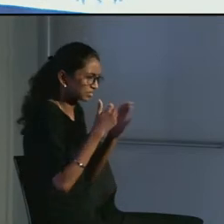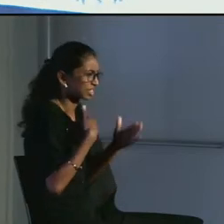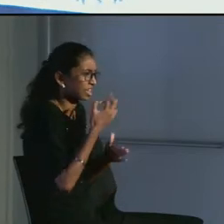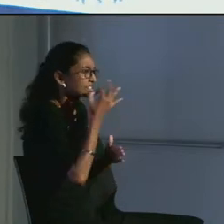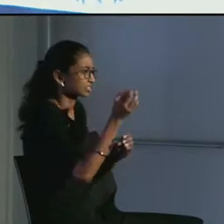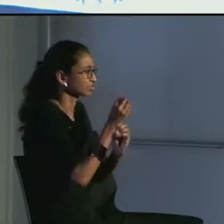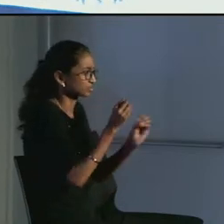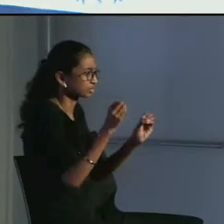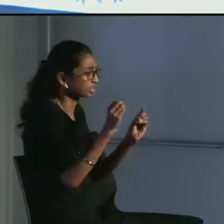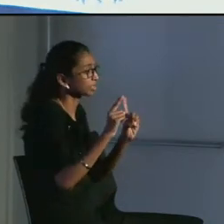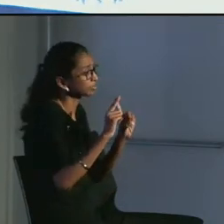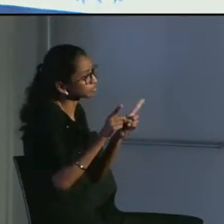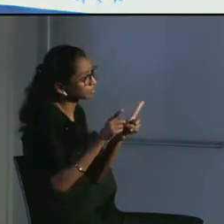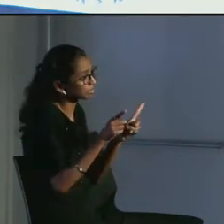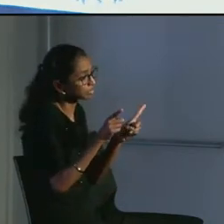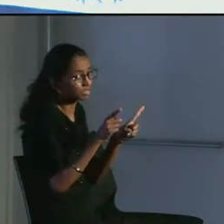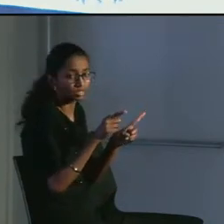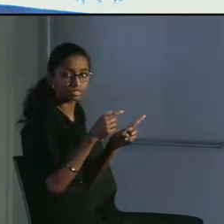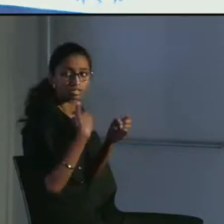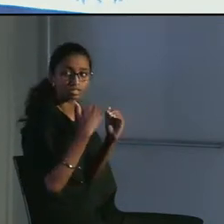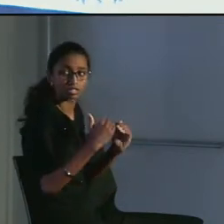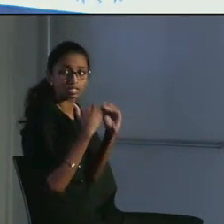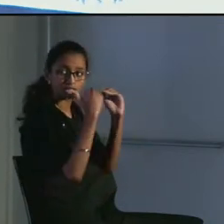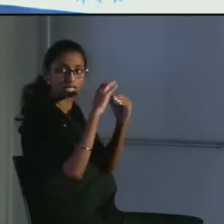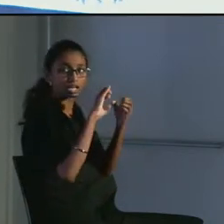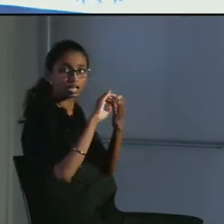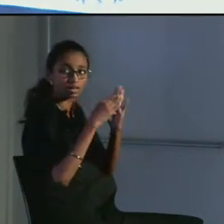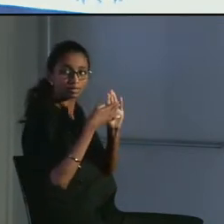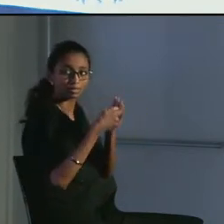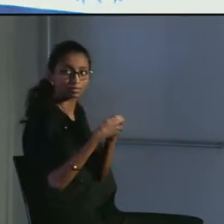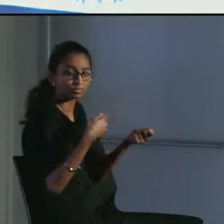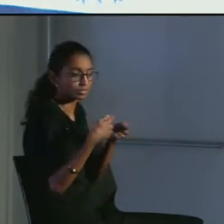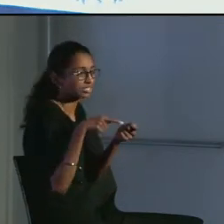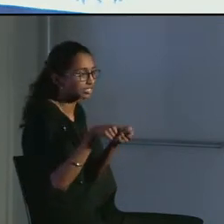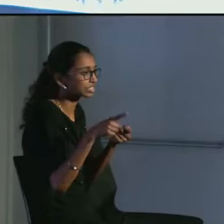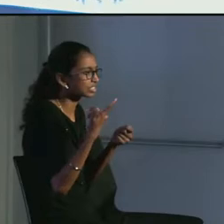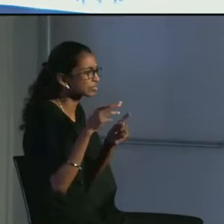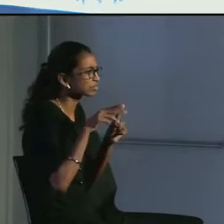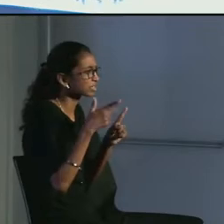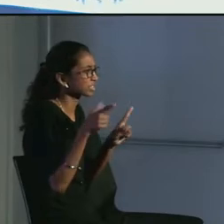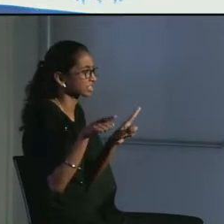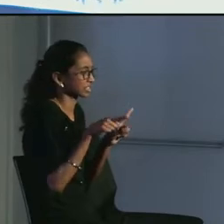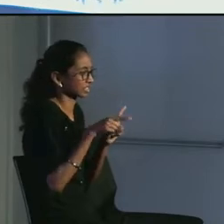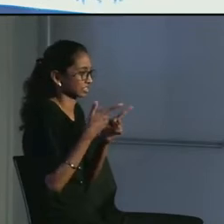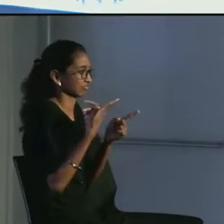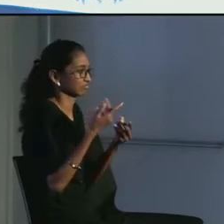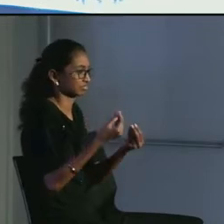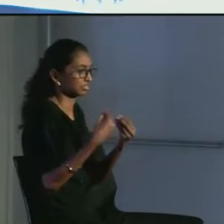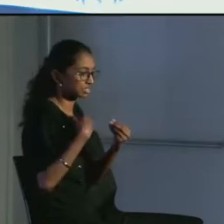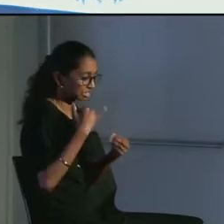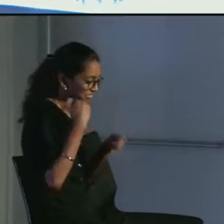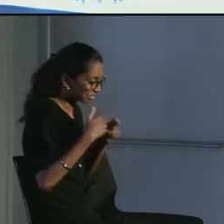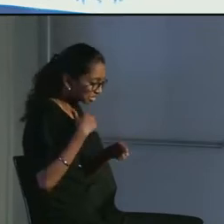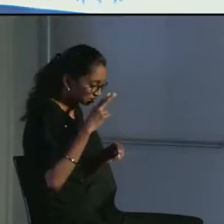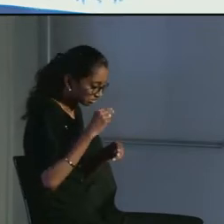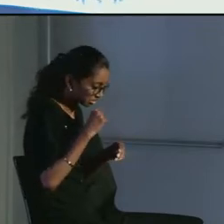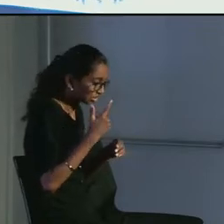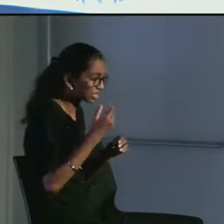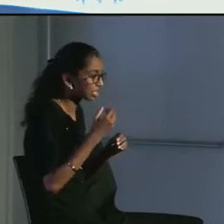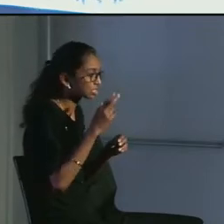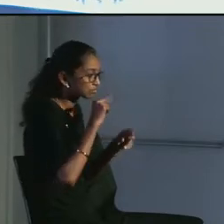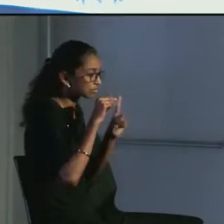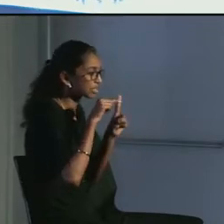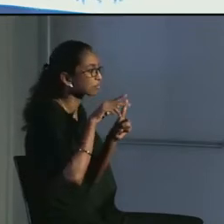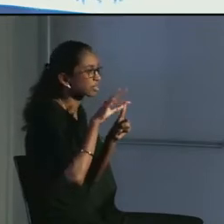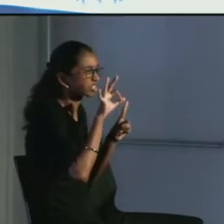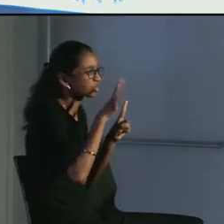It rests on having a community of listeners, and that it's an injustice to our survivors to speak if we don't have the capacity to listen. So